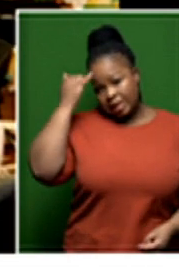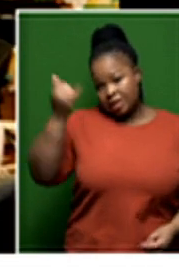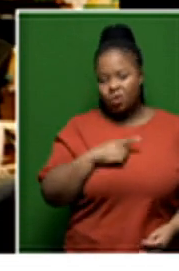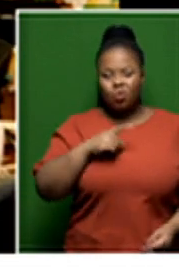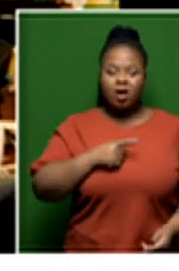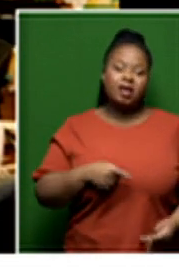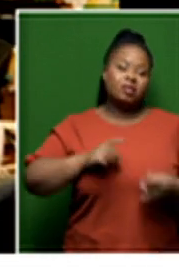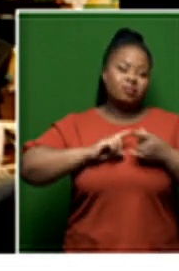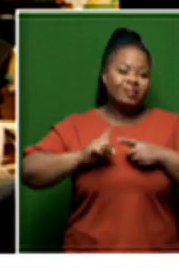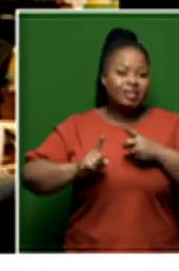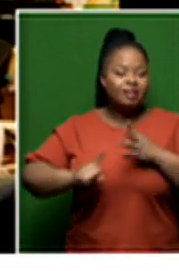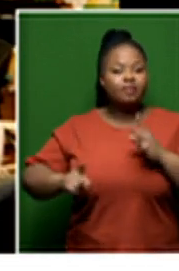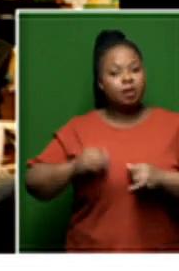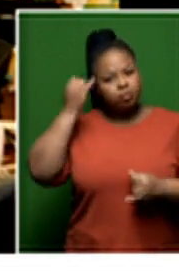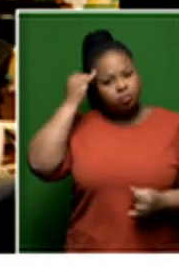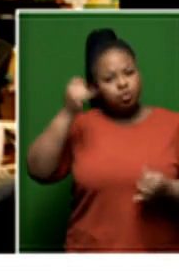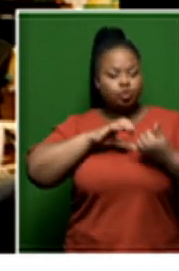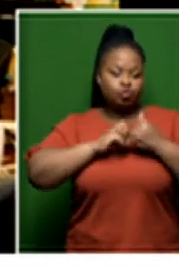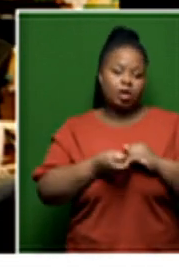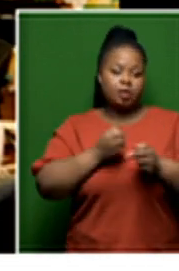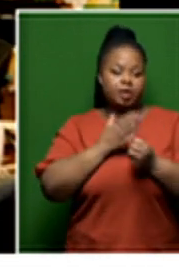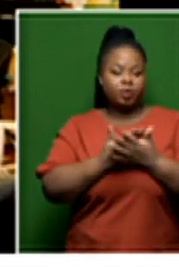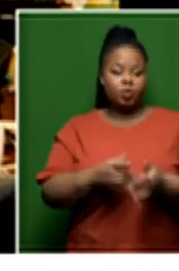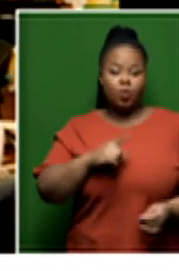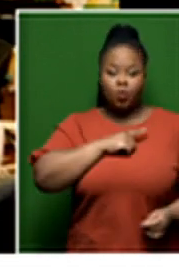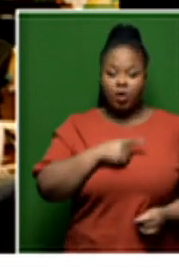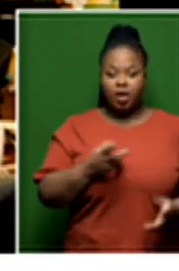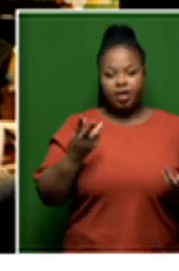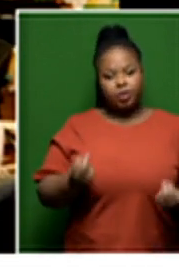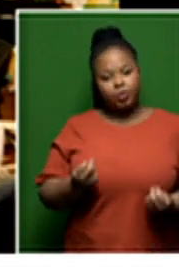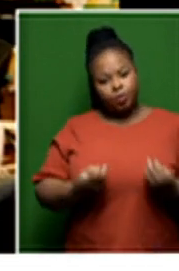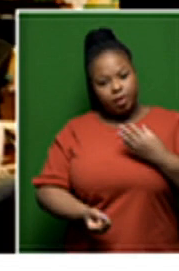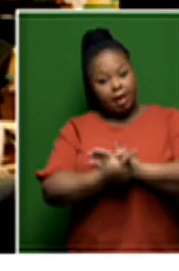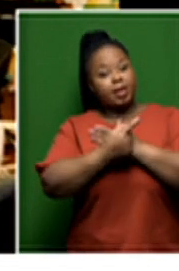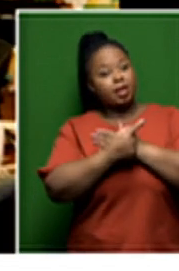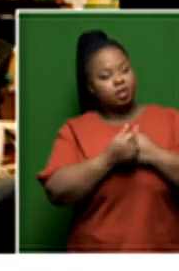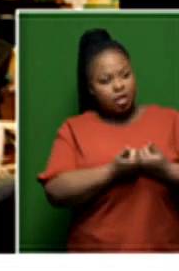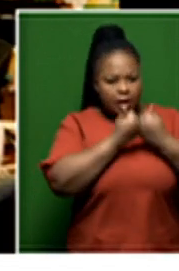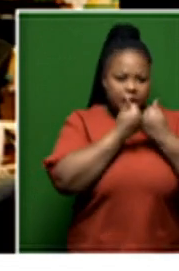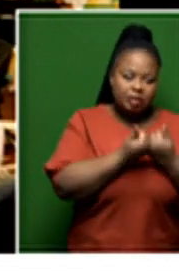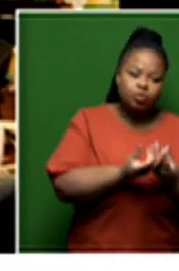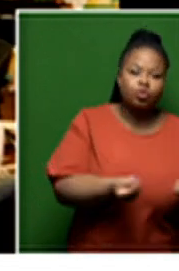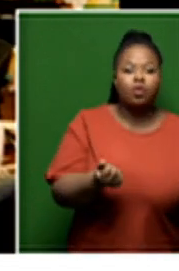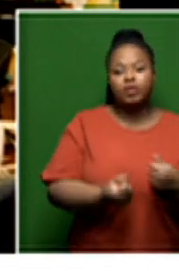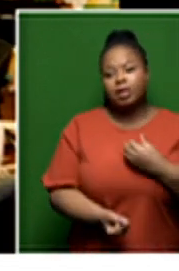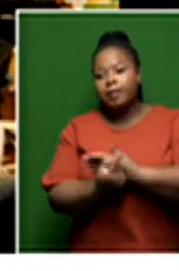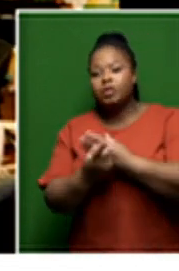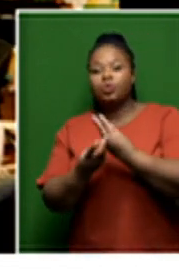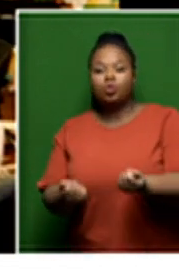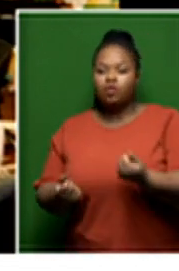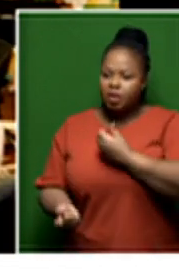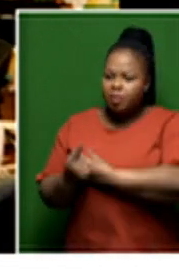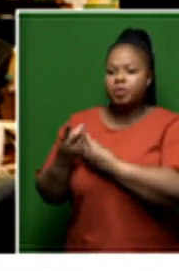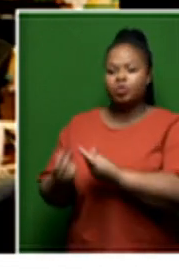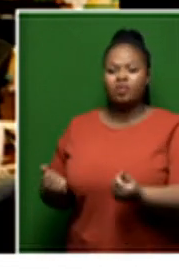stages, there have been different initiatives to innovate. As a new challenge emerges, you find a way to deal with it. And that's what we've been doing. So we have